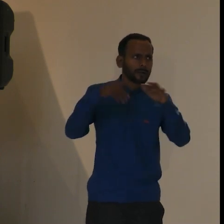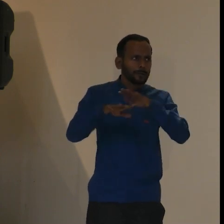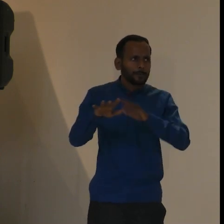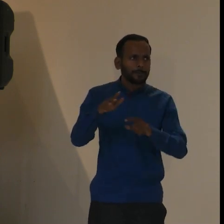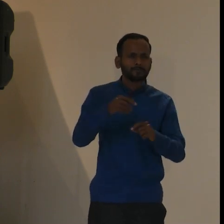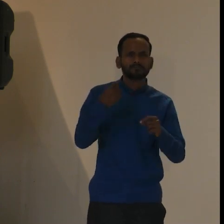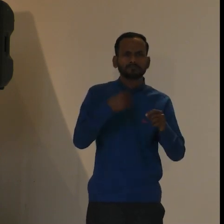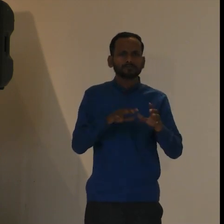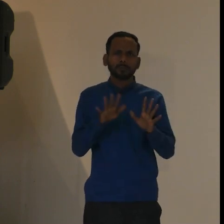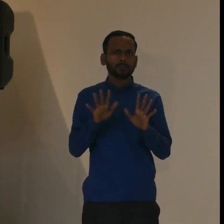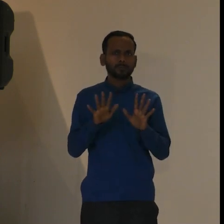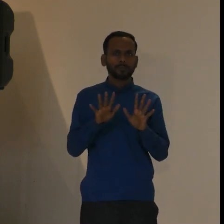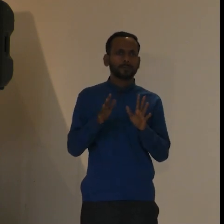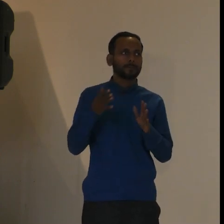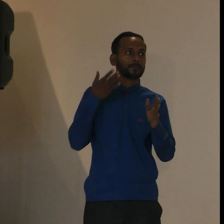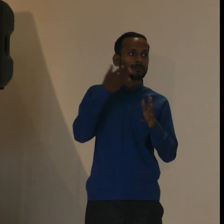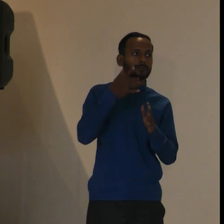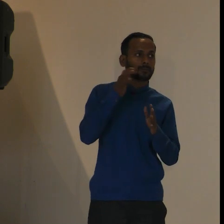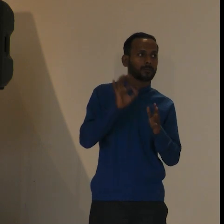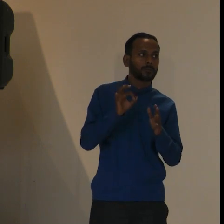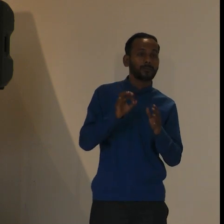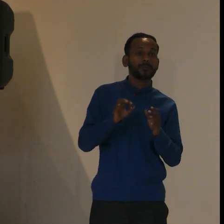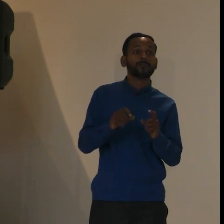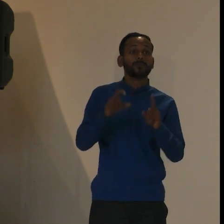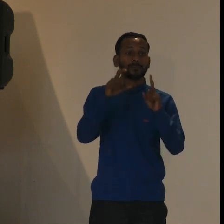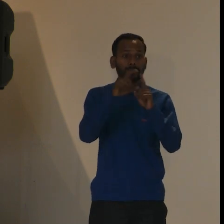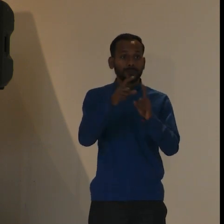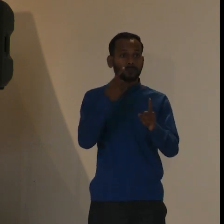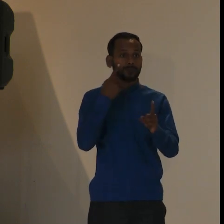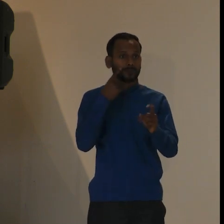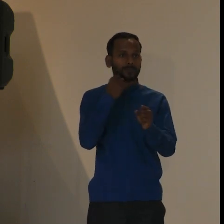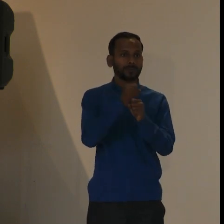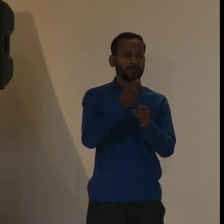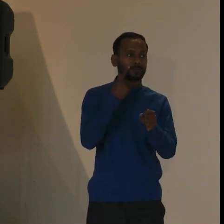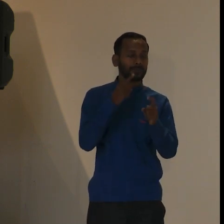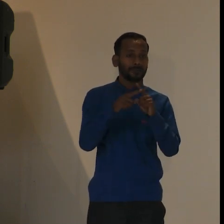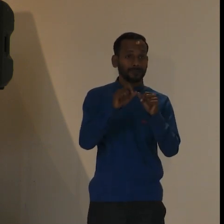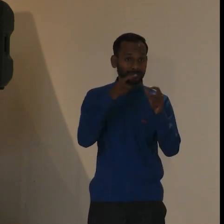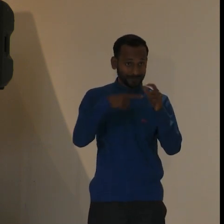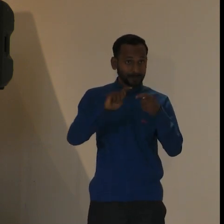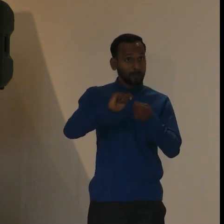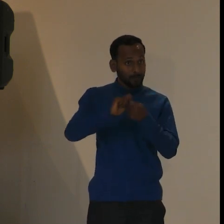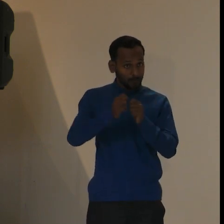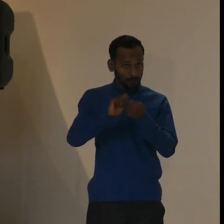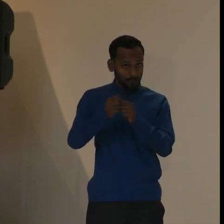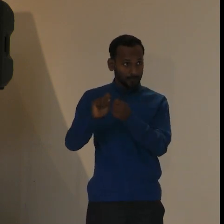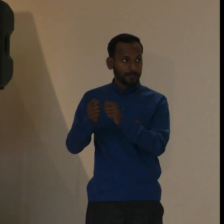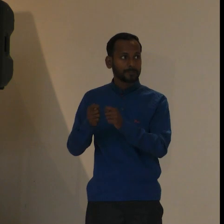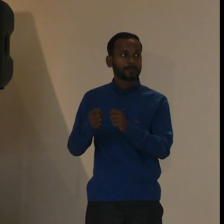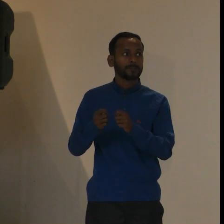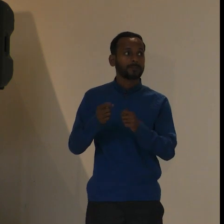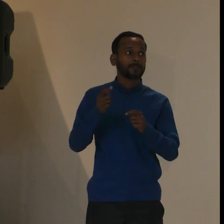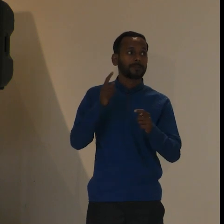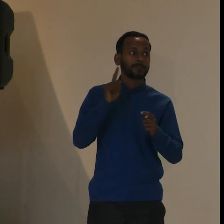our list of priorities, by digitizing the museum space and making it available orally, are